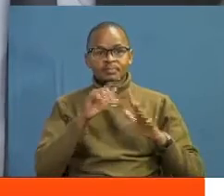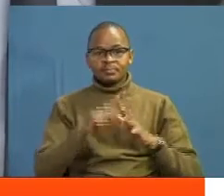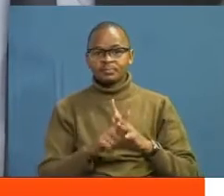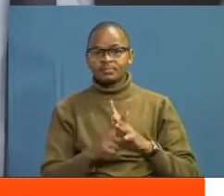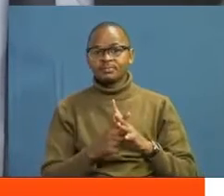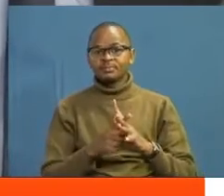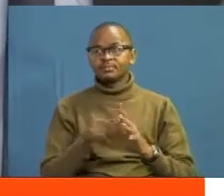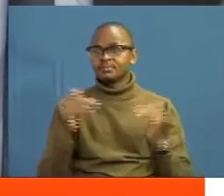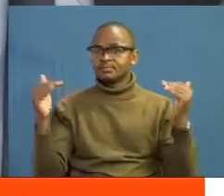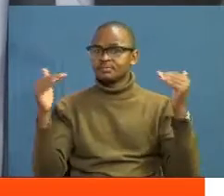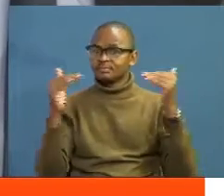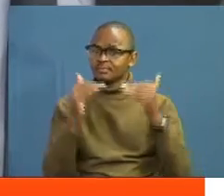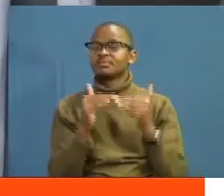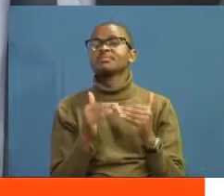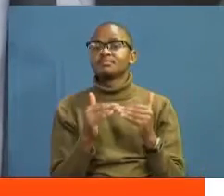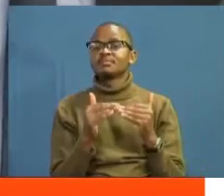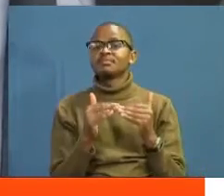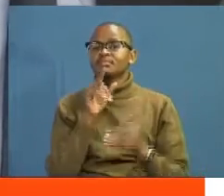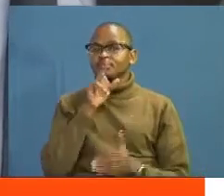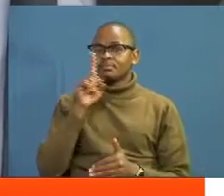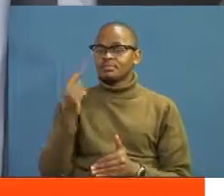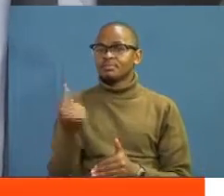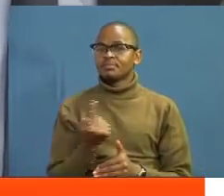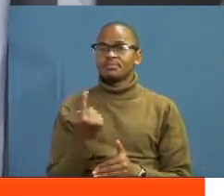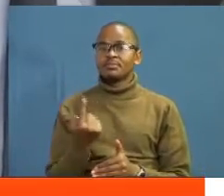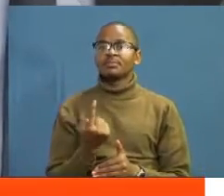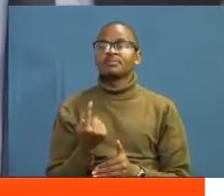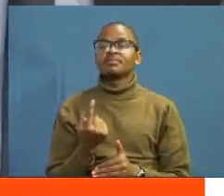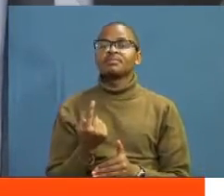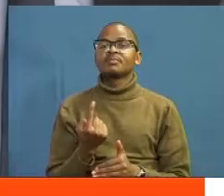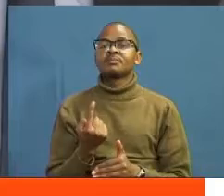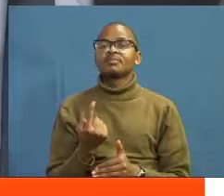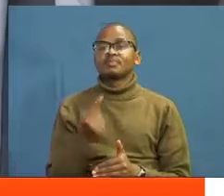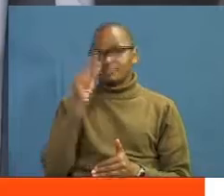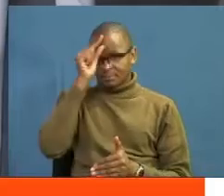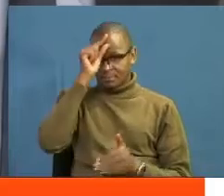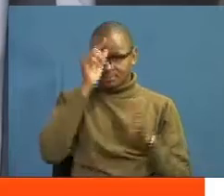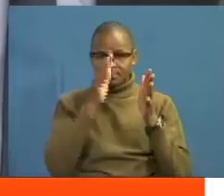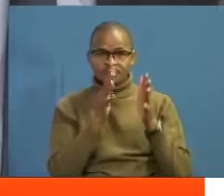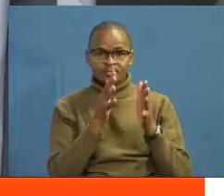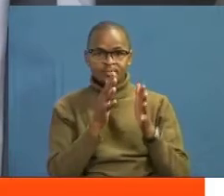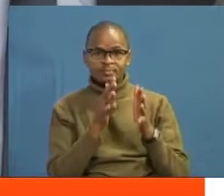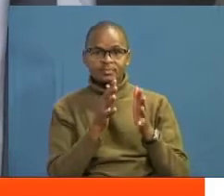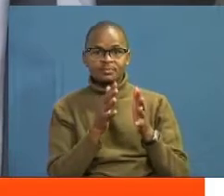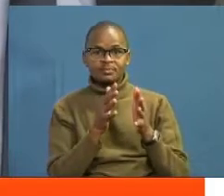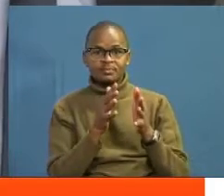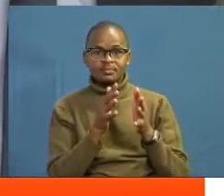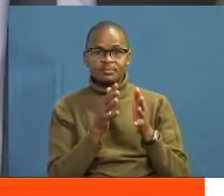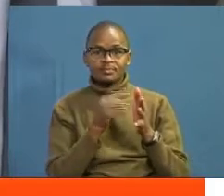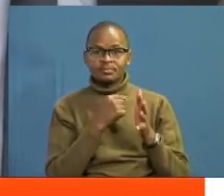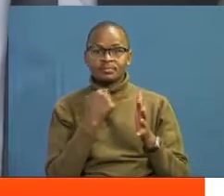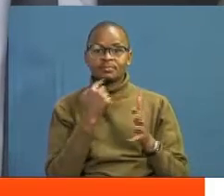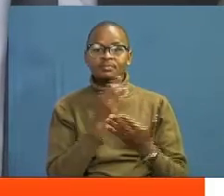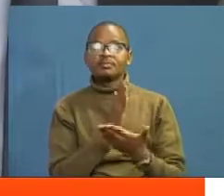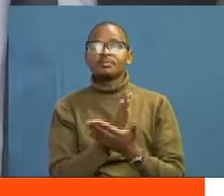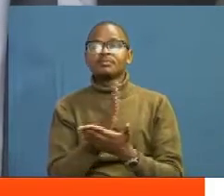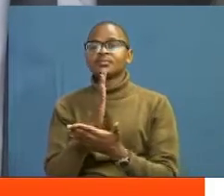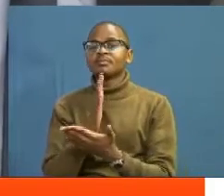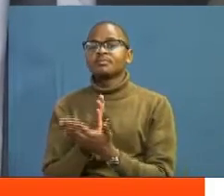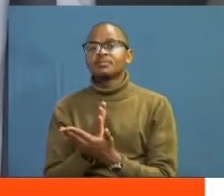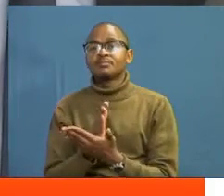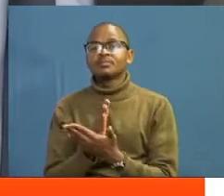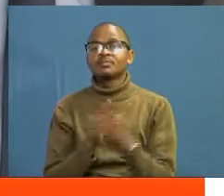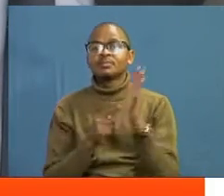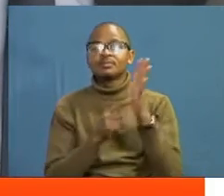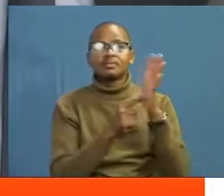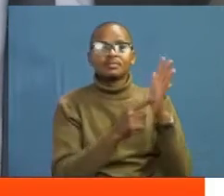stage, he's the only governor who actually